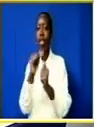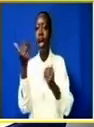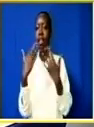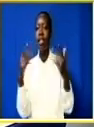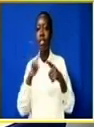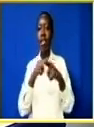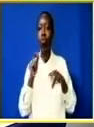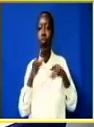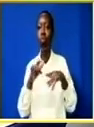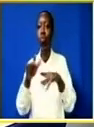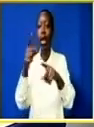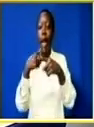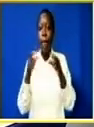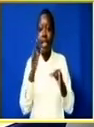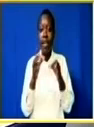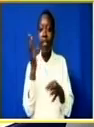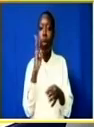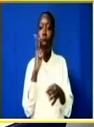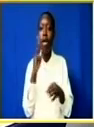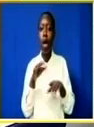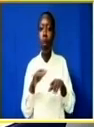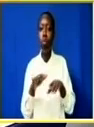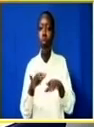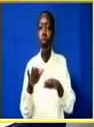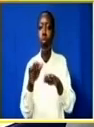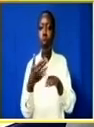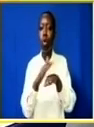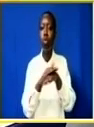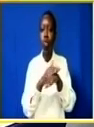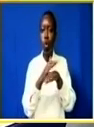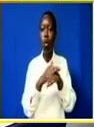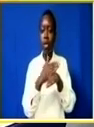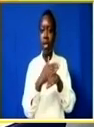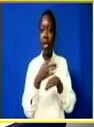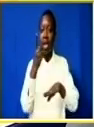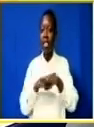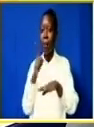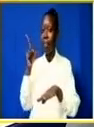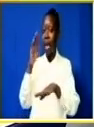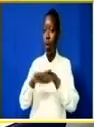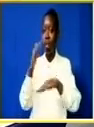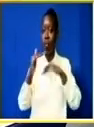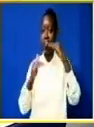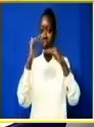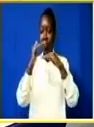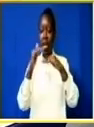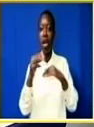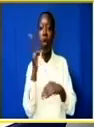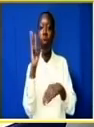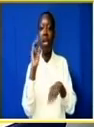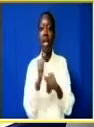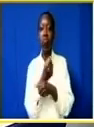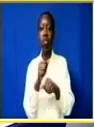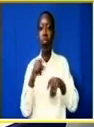mm. if it's flowing slowly, you find it will have a hard time carrying away those, yes, those organic matter, the humus. The humus,